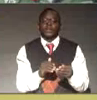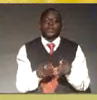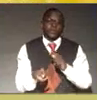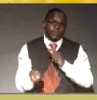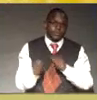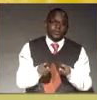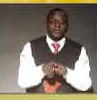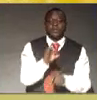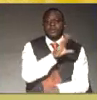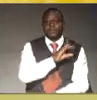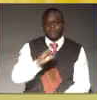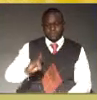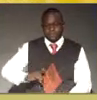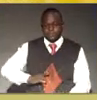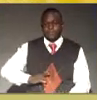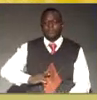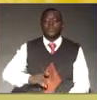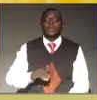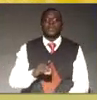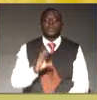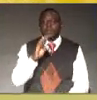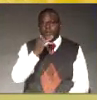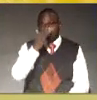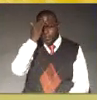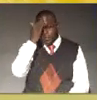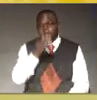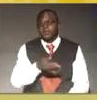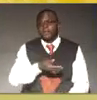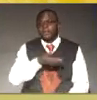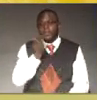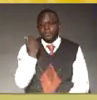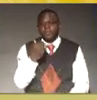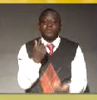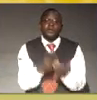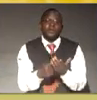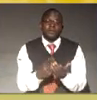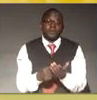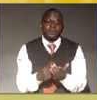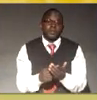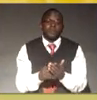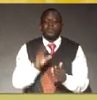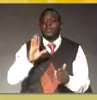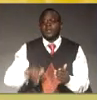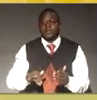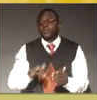democracy. Ankole is better off with Uganda than without Uganda.